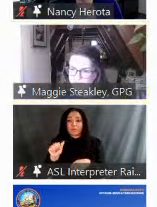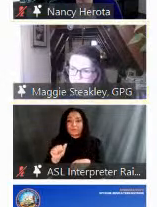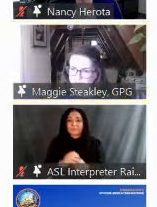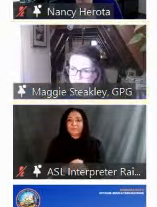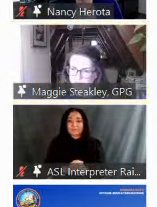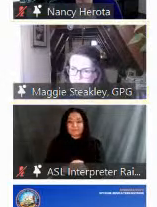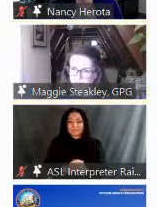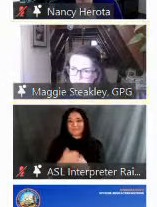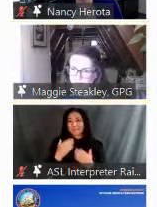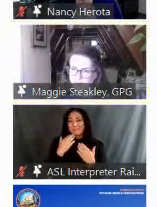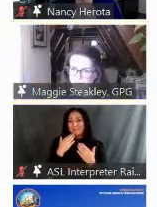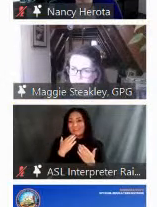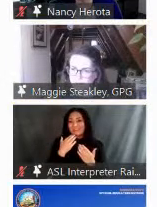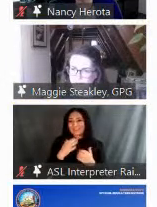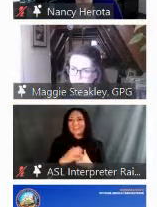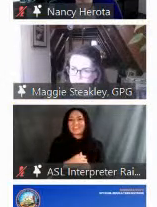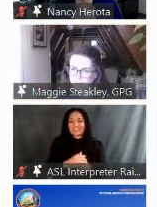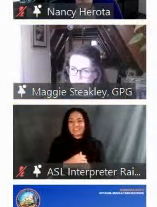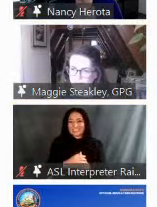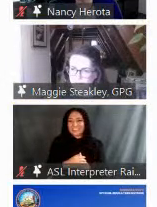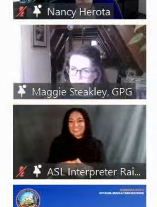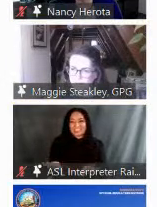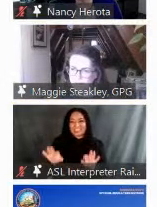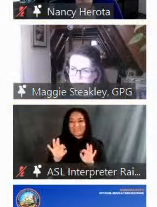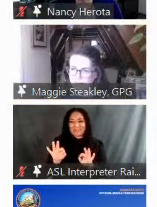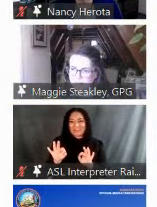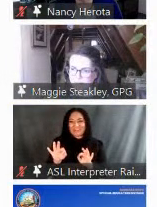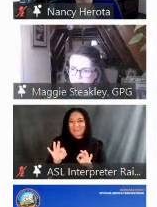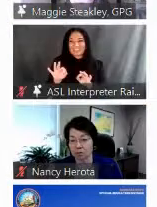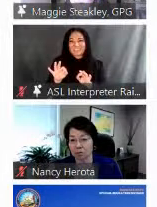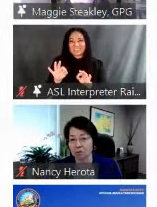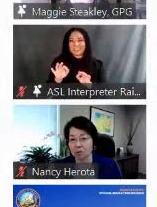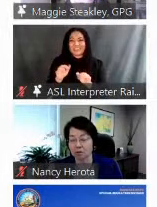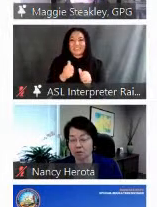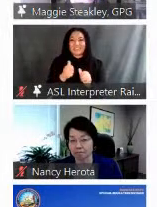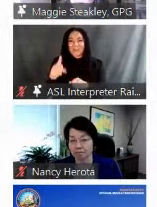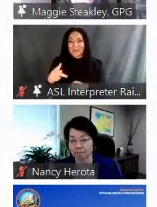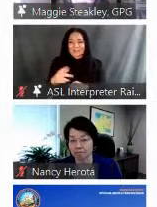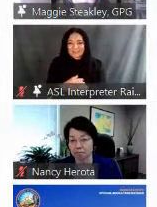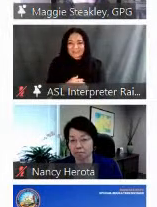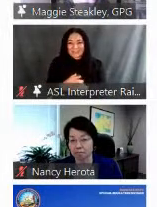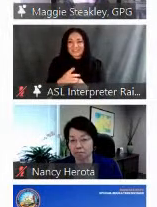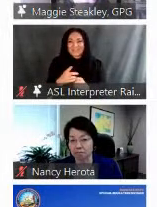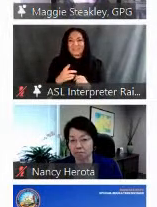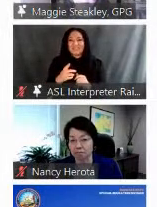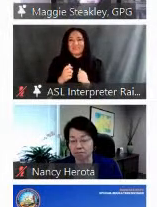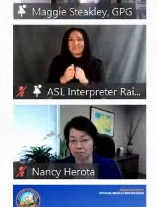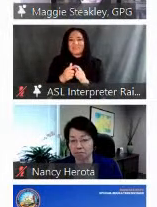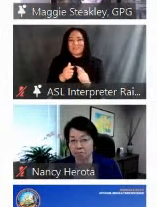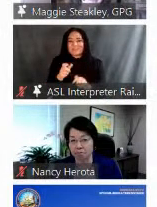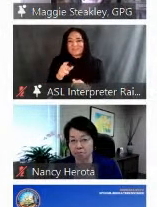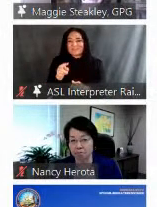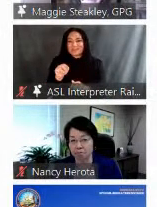Thank you. And I couldn't have asked to follow up another colleague, Nancy, by just really kind of underscoring, I think,